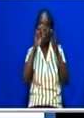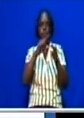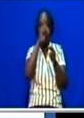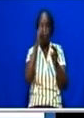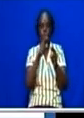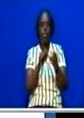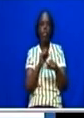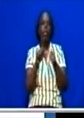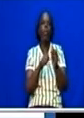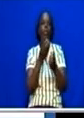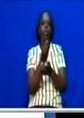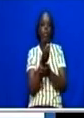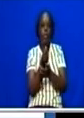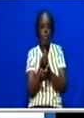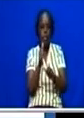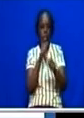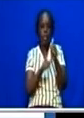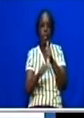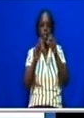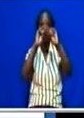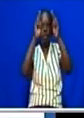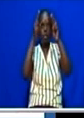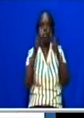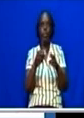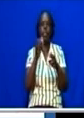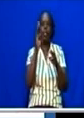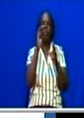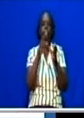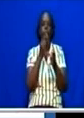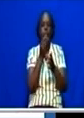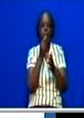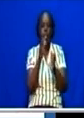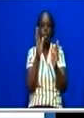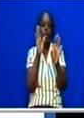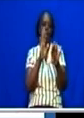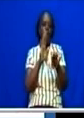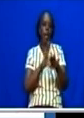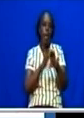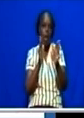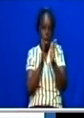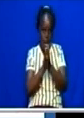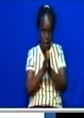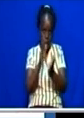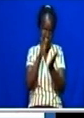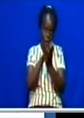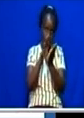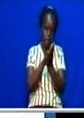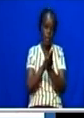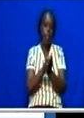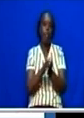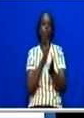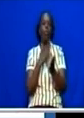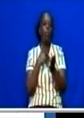on money under the topic money and banking. Once we have noted that, we need to